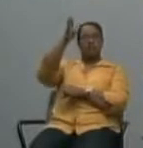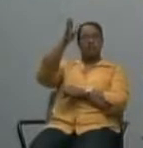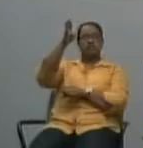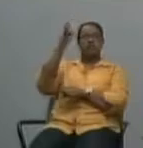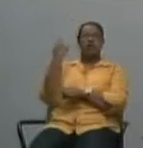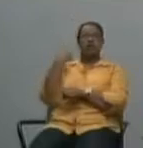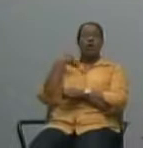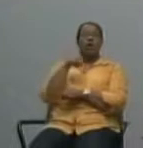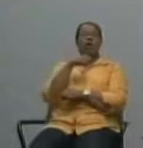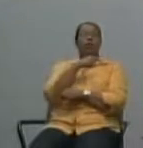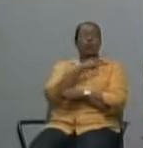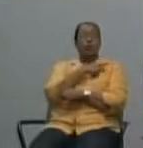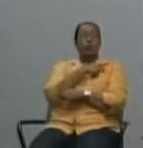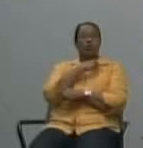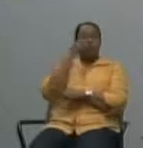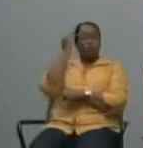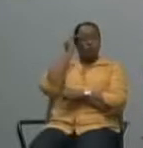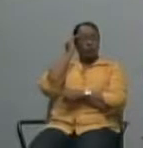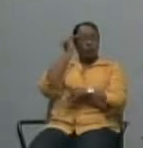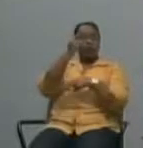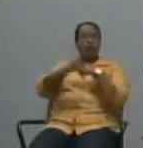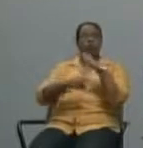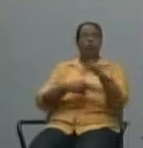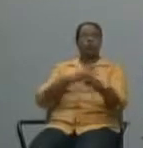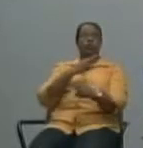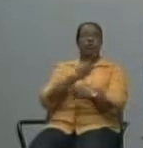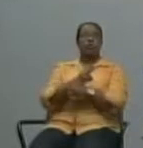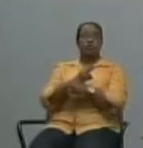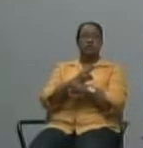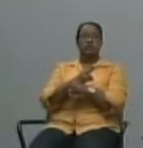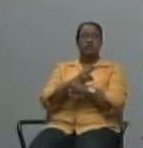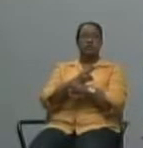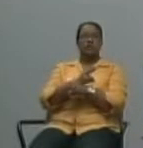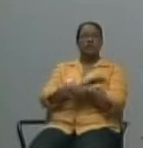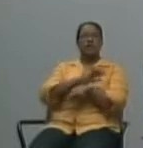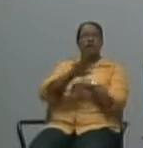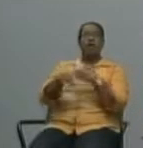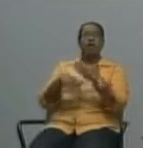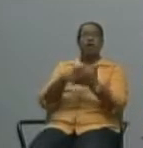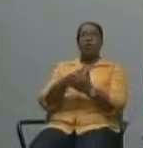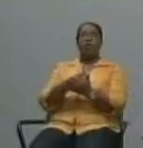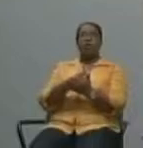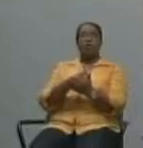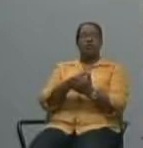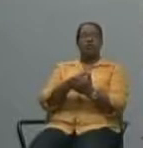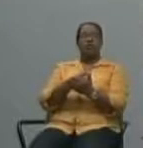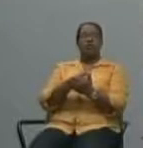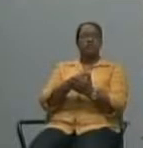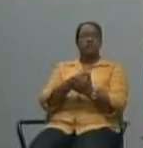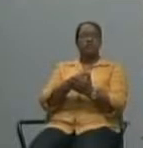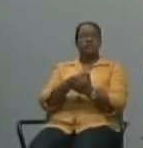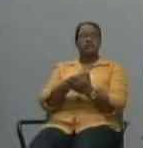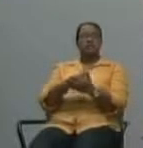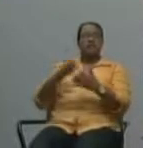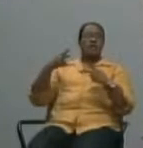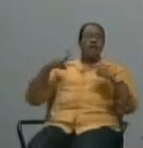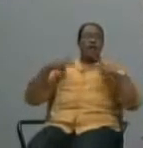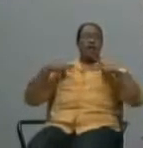make us administrators of the universe and all the goods it contains, So we are therefore